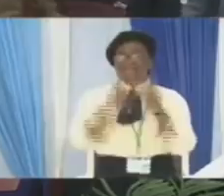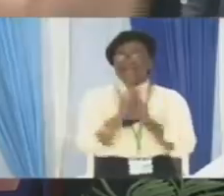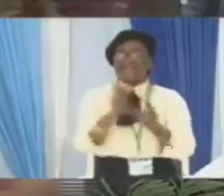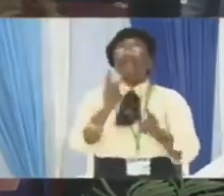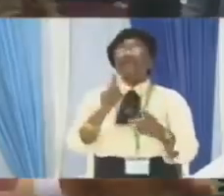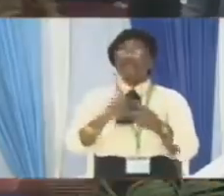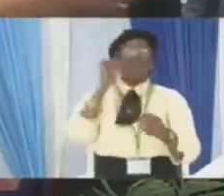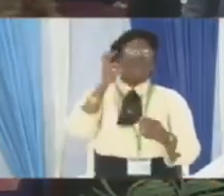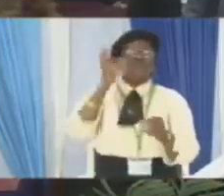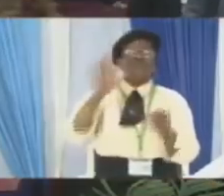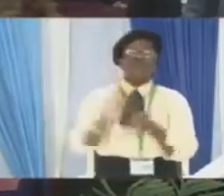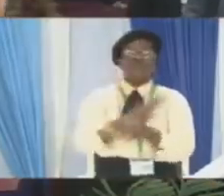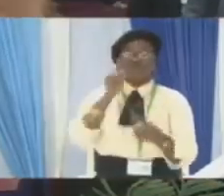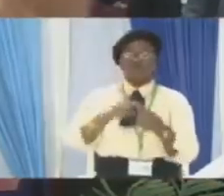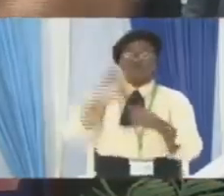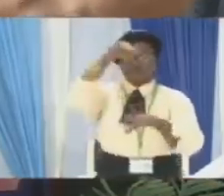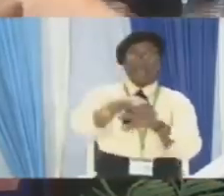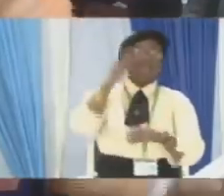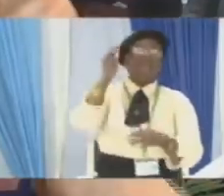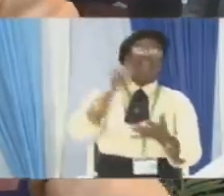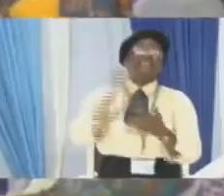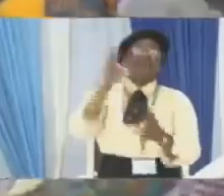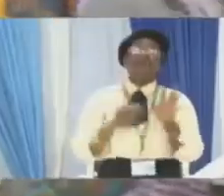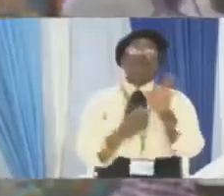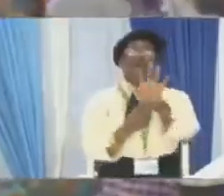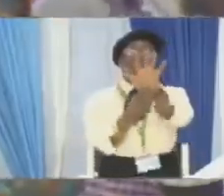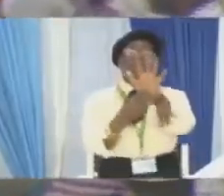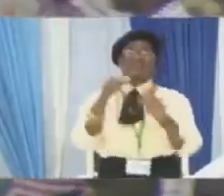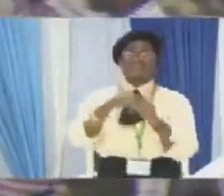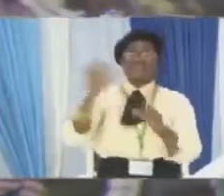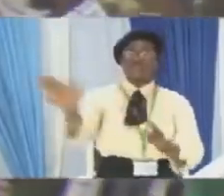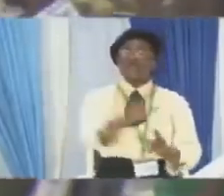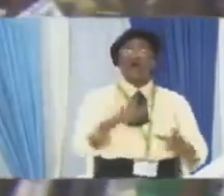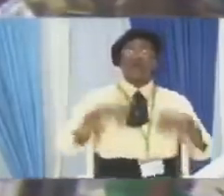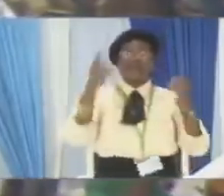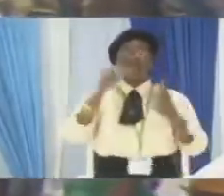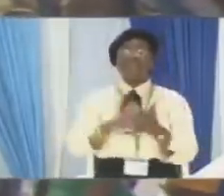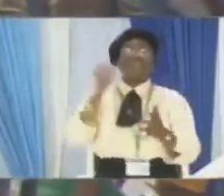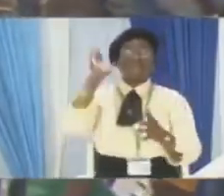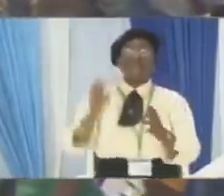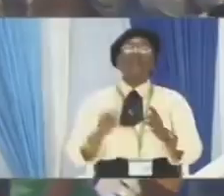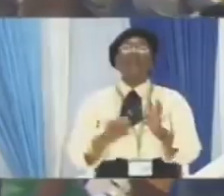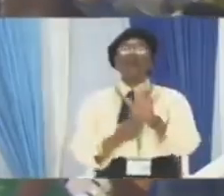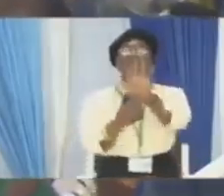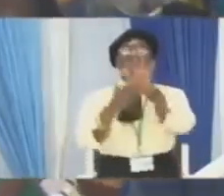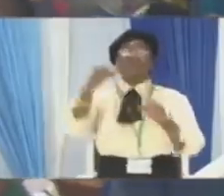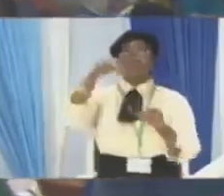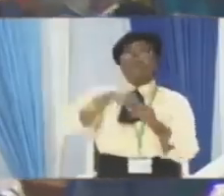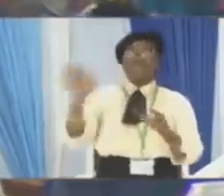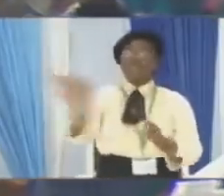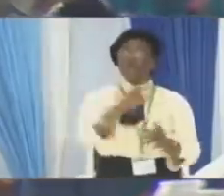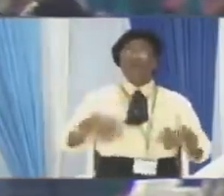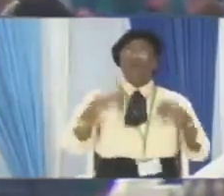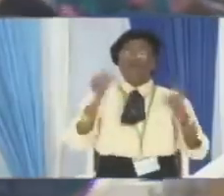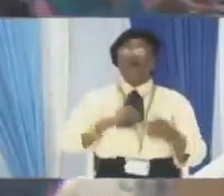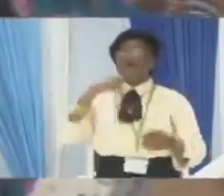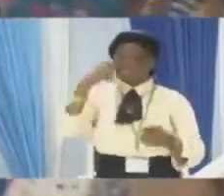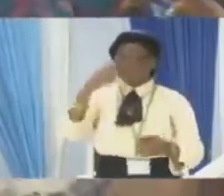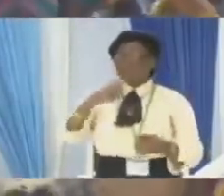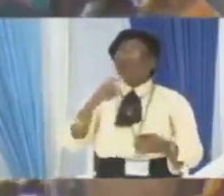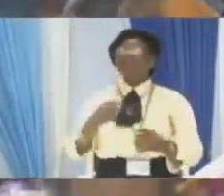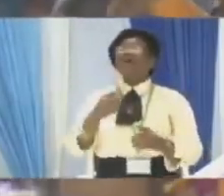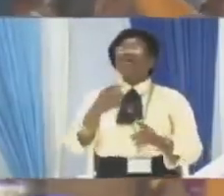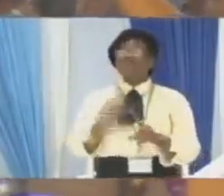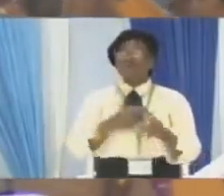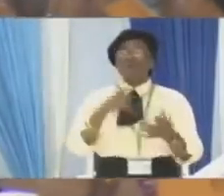fruitful, tonight it will manifest in your life. I said it will manifest in your life. I speak from this